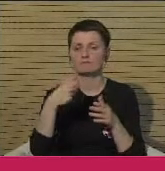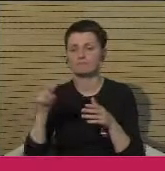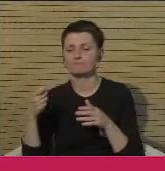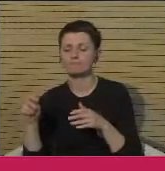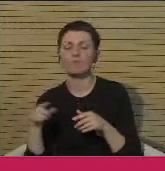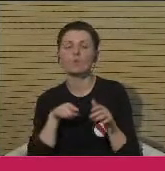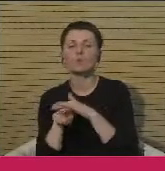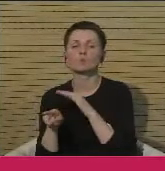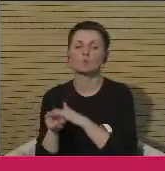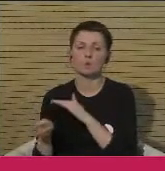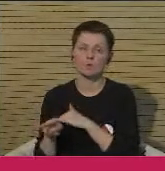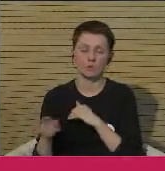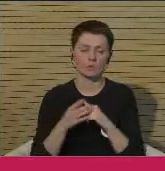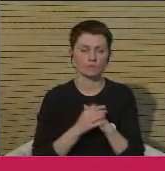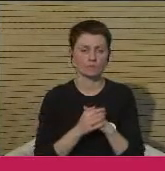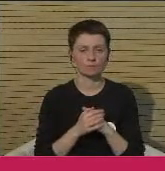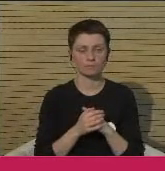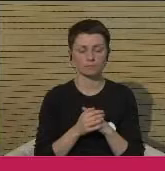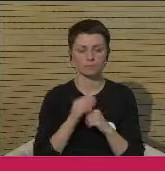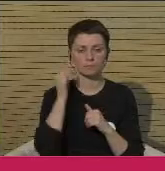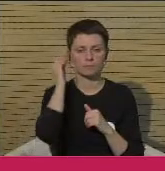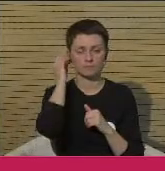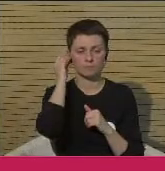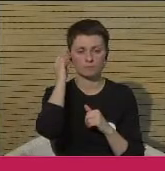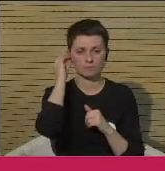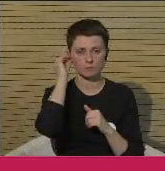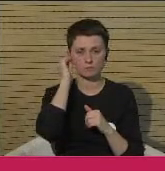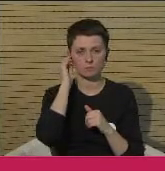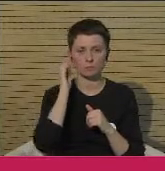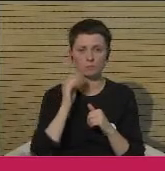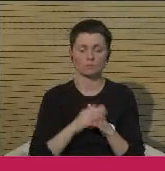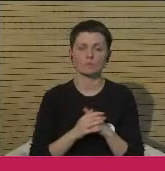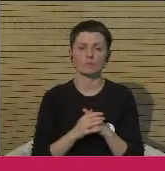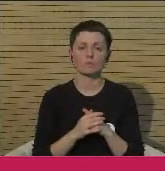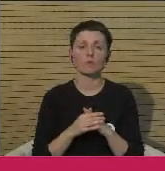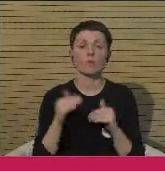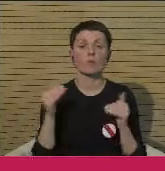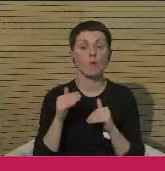poetic, but at the same time they lose population.